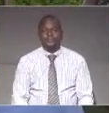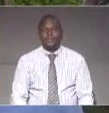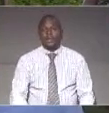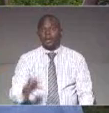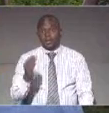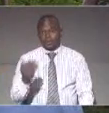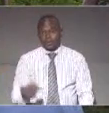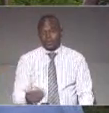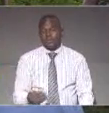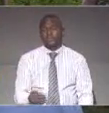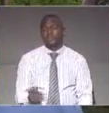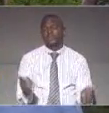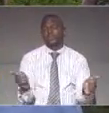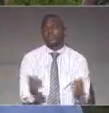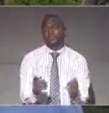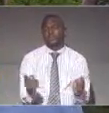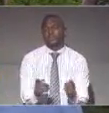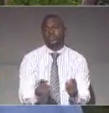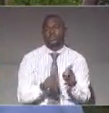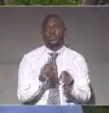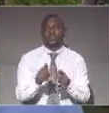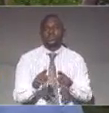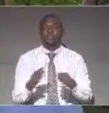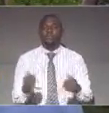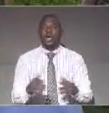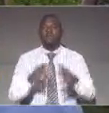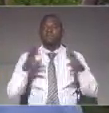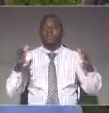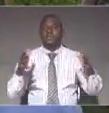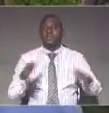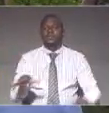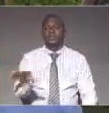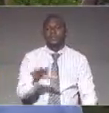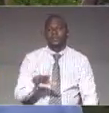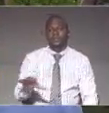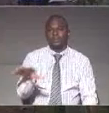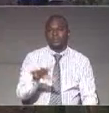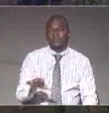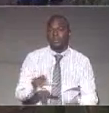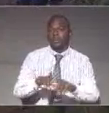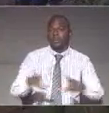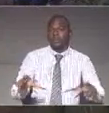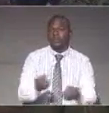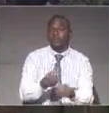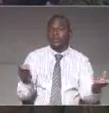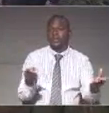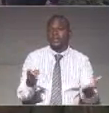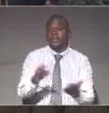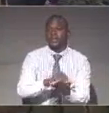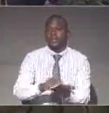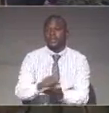Now, a small population in a big area, in a land with a lot of natural